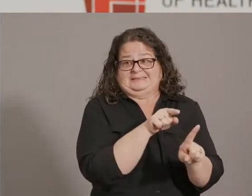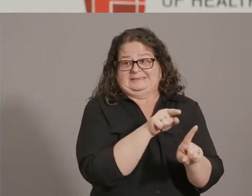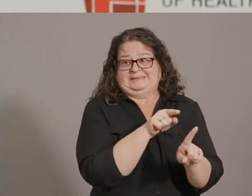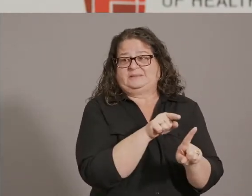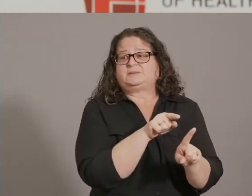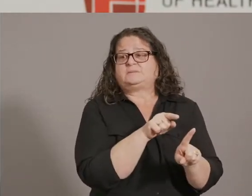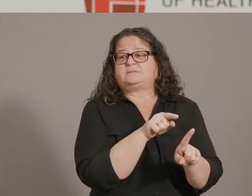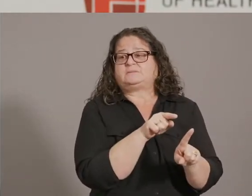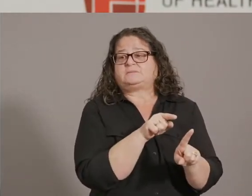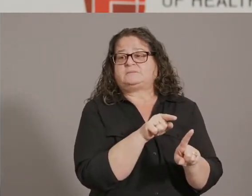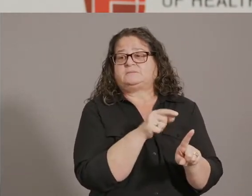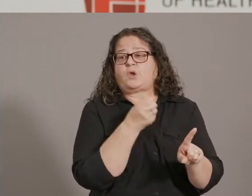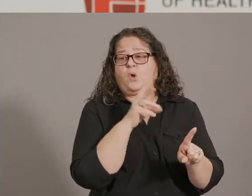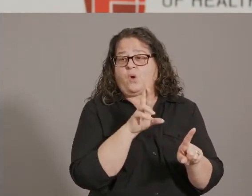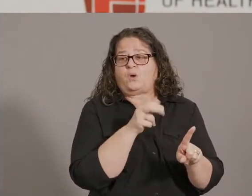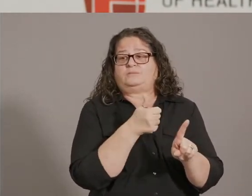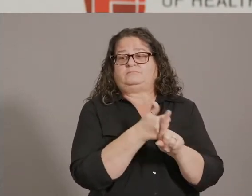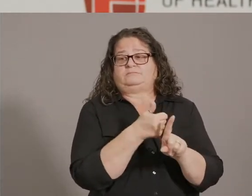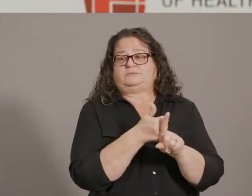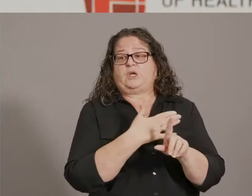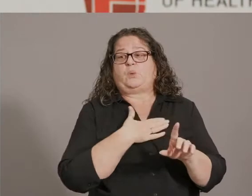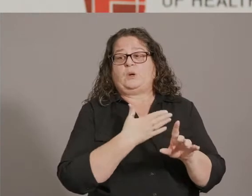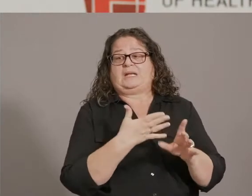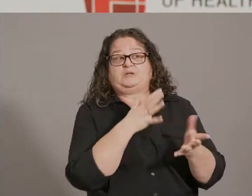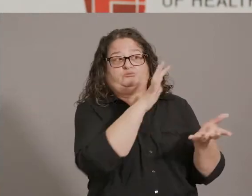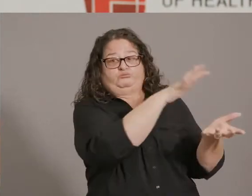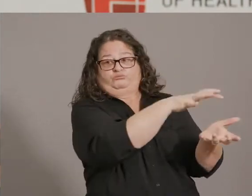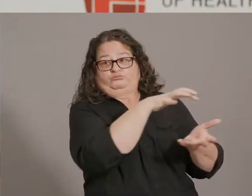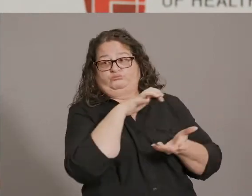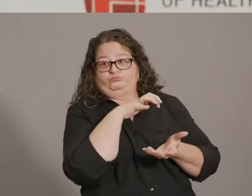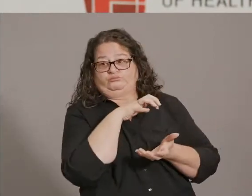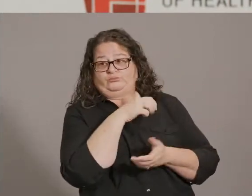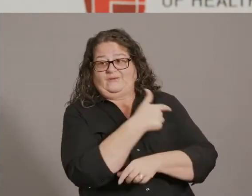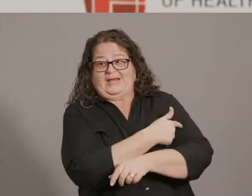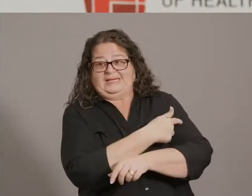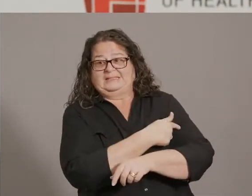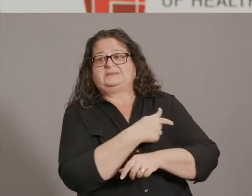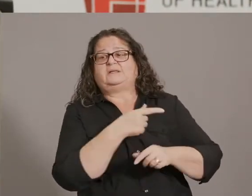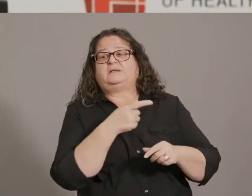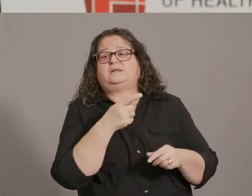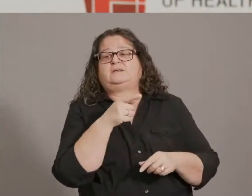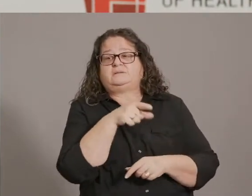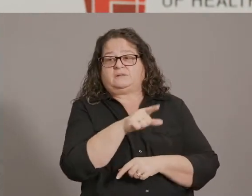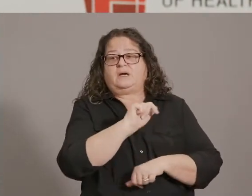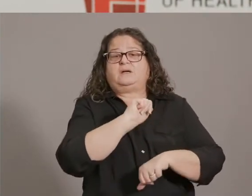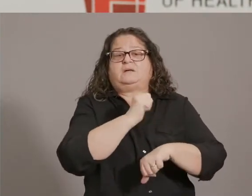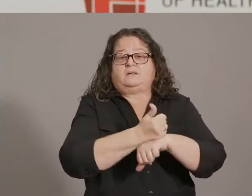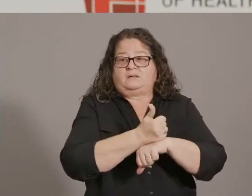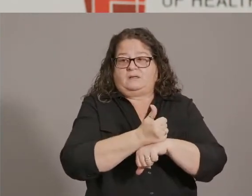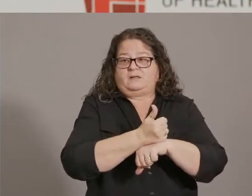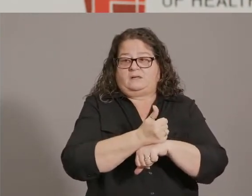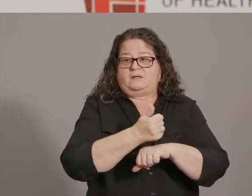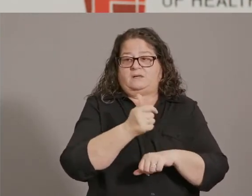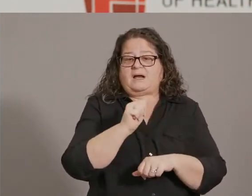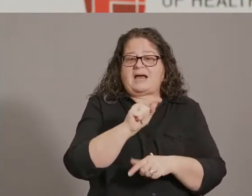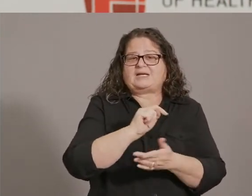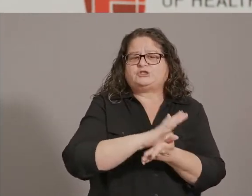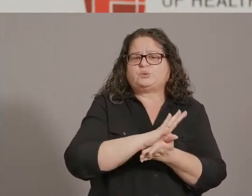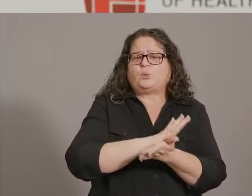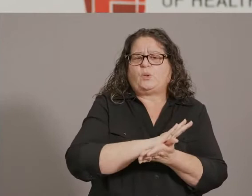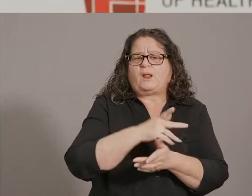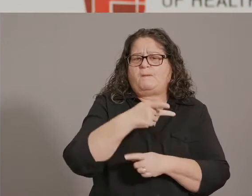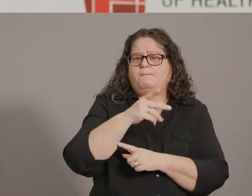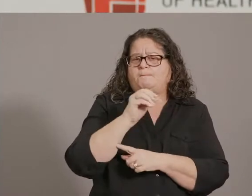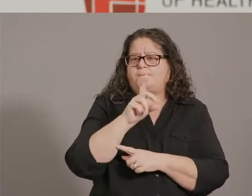take vaccine and work with our county health partners to do like school-based pods for vaccination sites. So they have